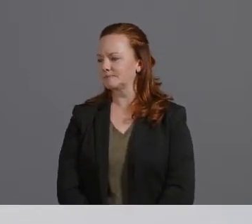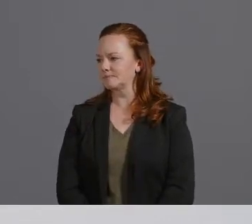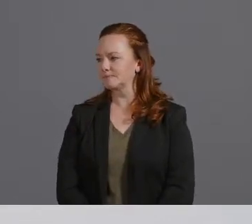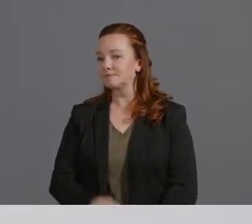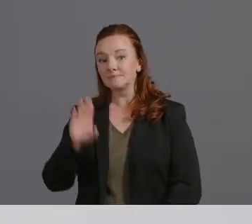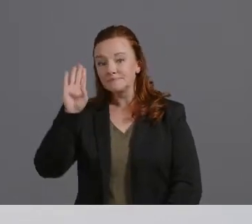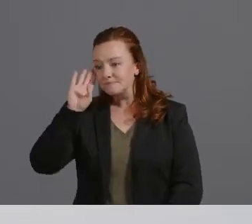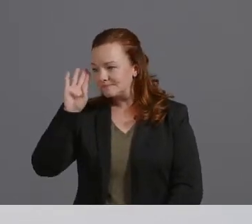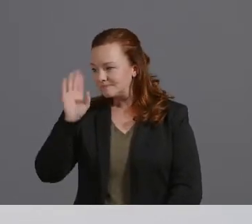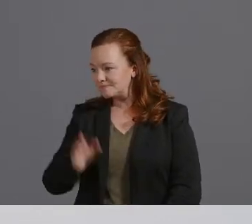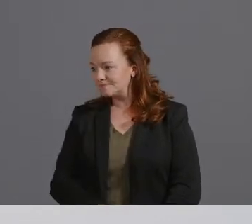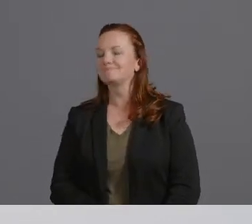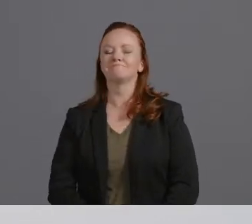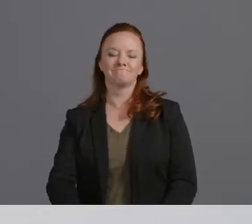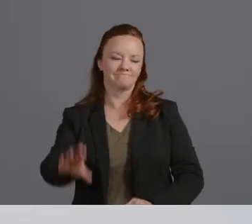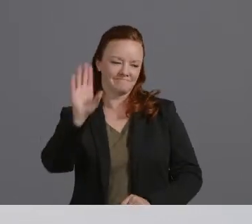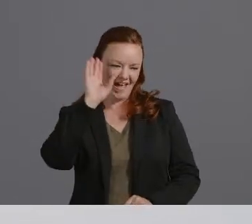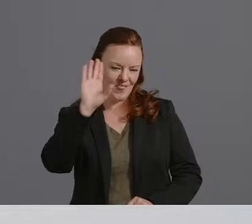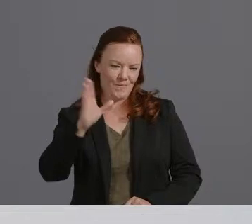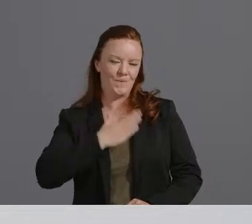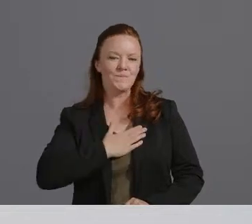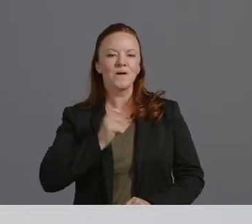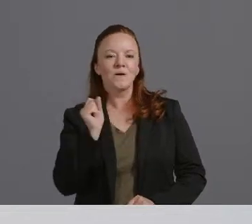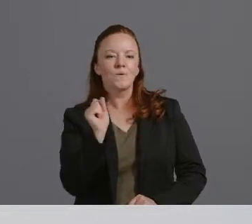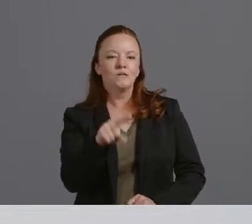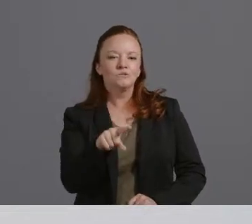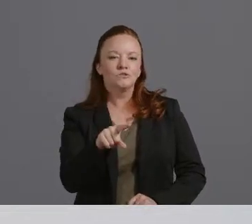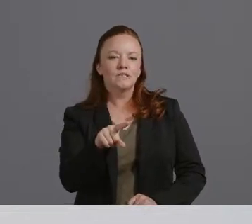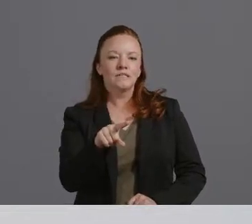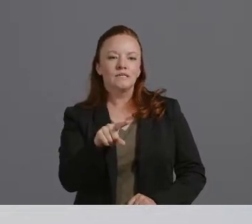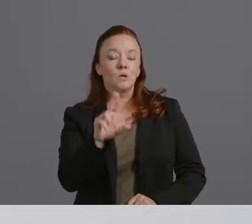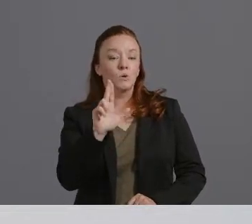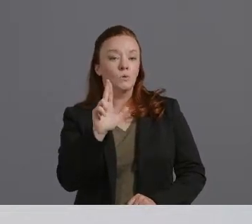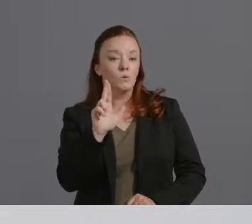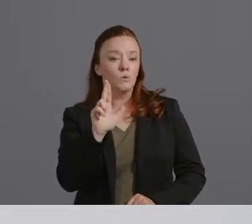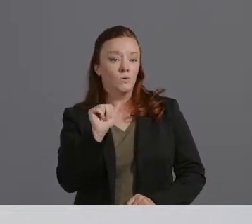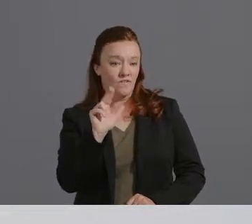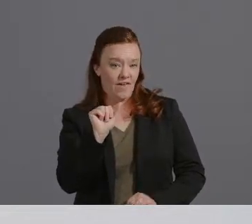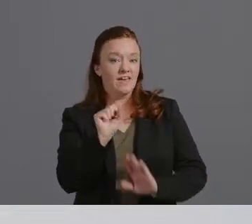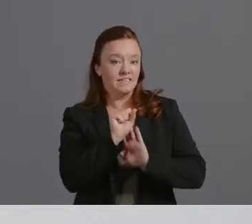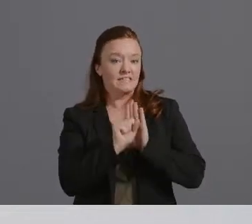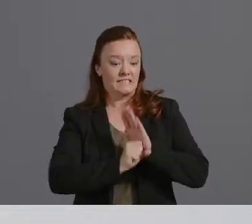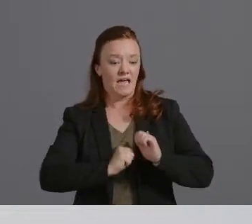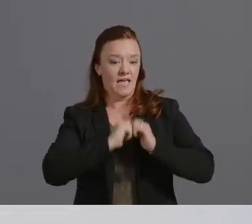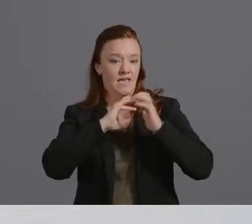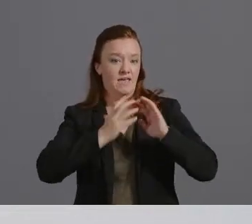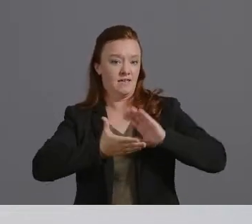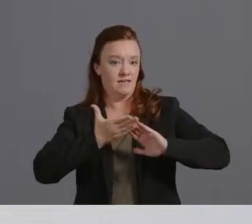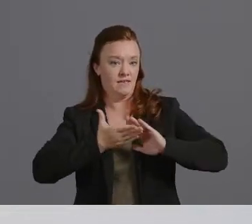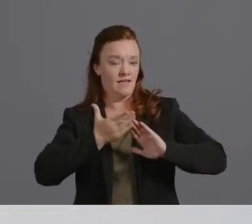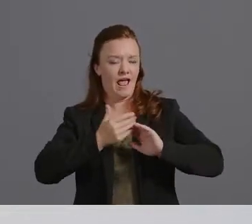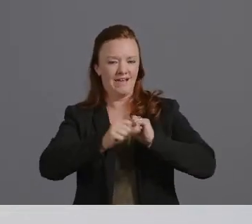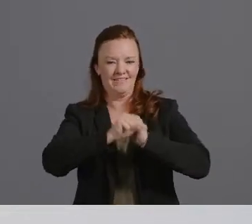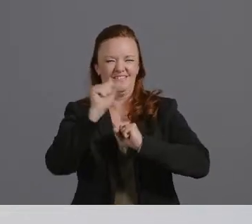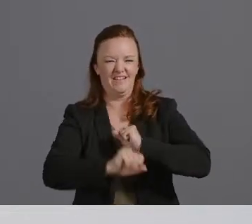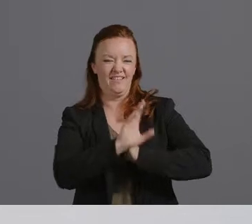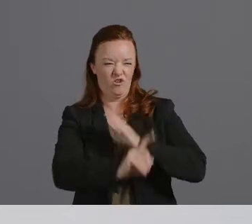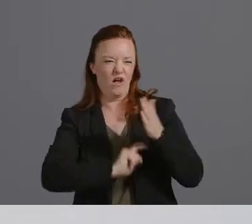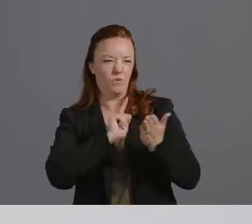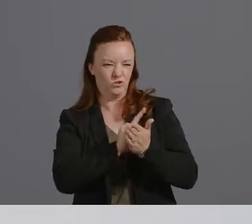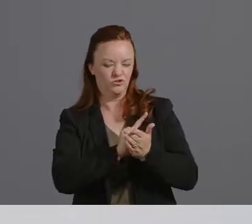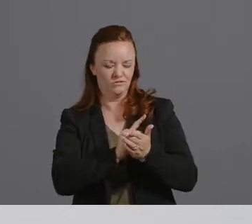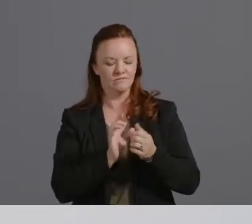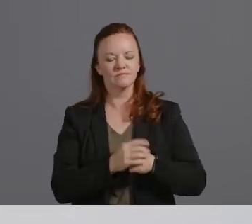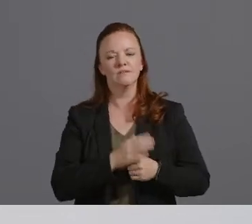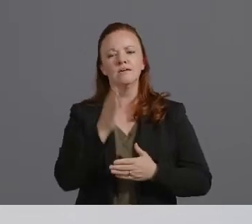Hi, Alexis. Hi, my question is, the U of A state-ran pod extended its hours. We've had some